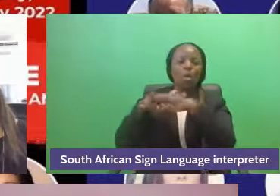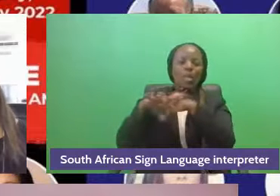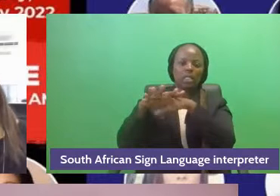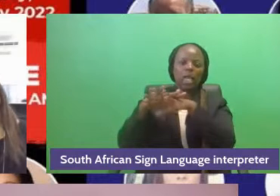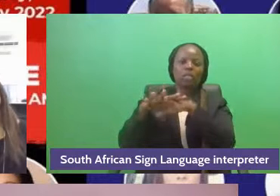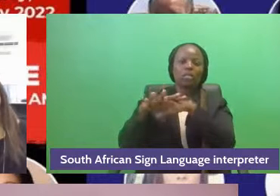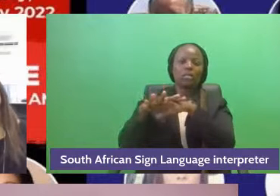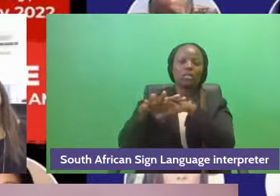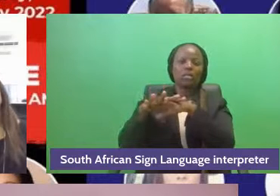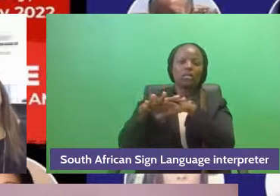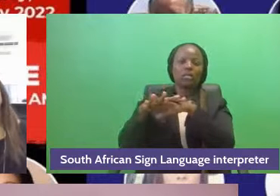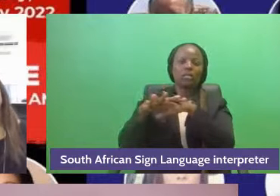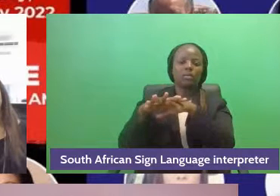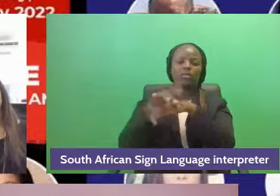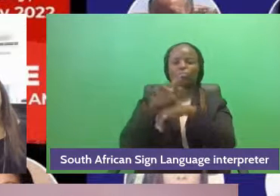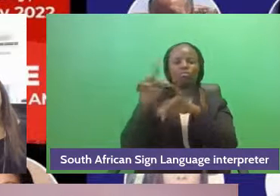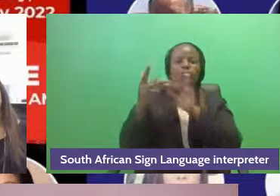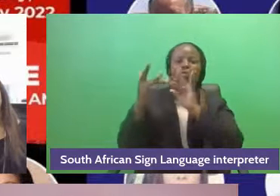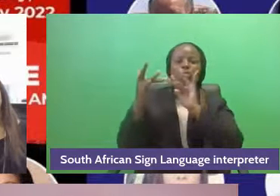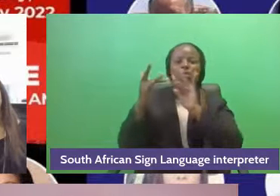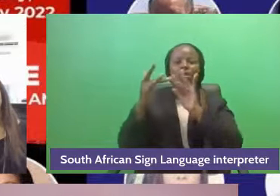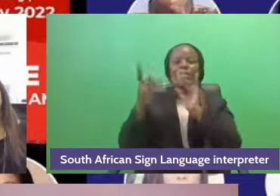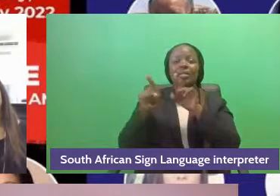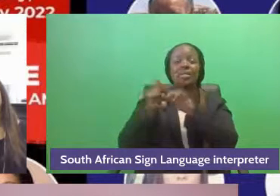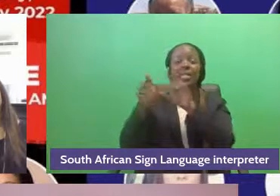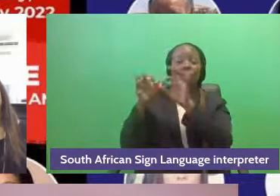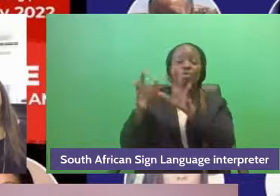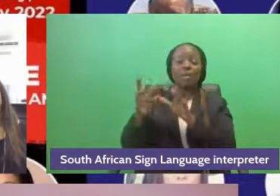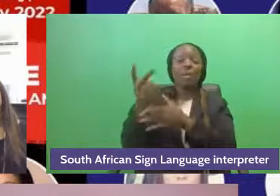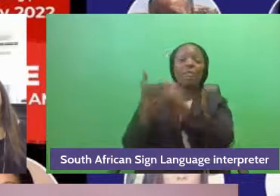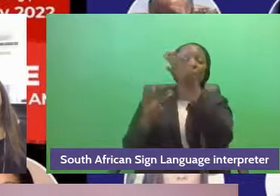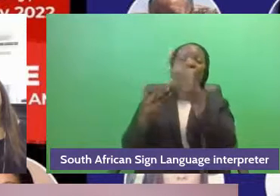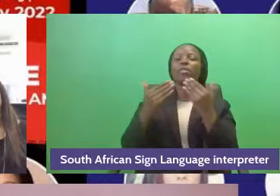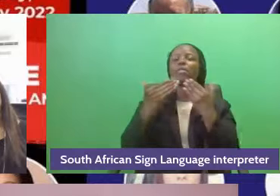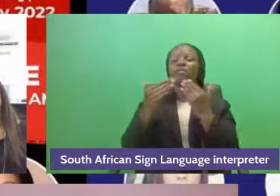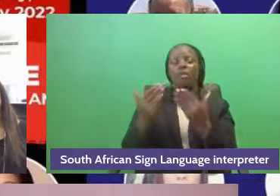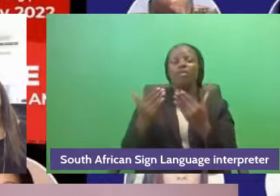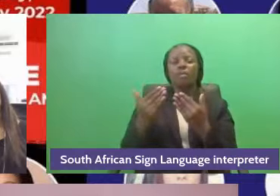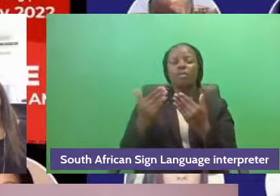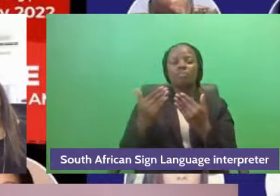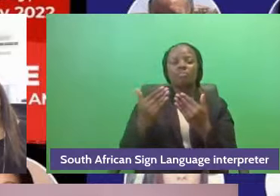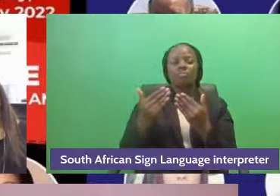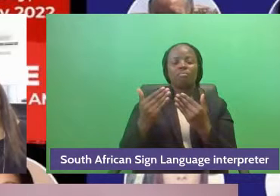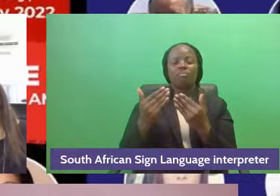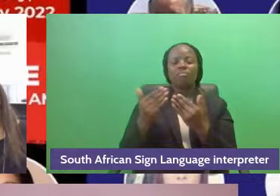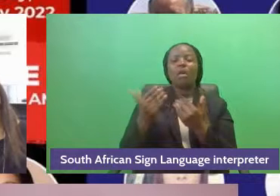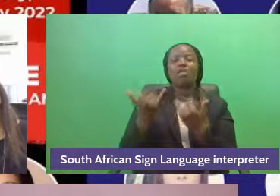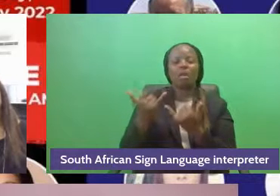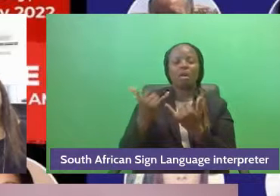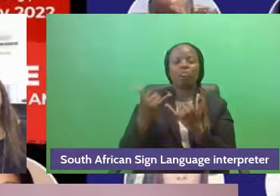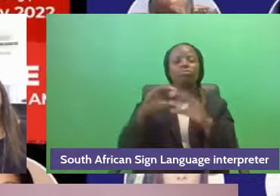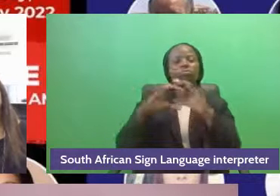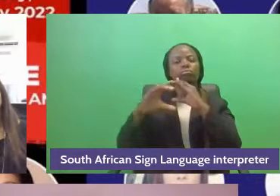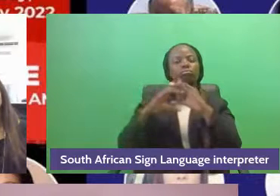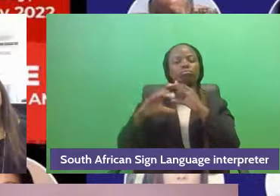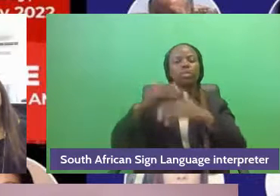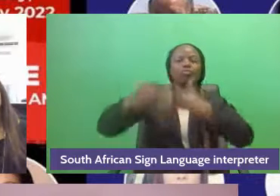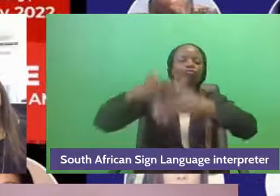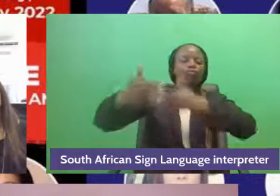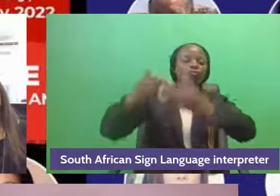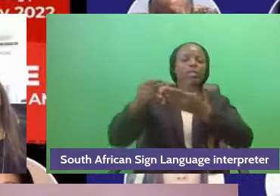and thank you to our interpreters as well. And let's continue this conversation on different